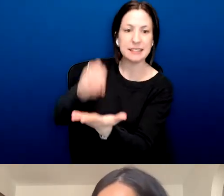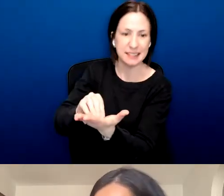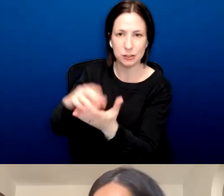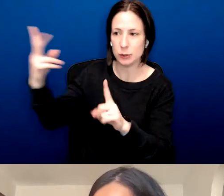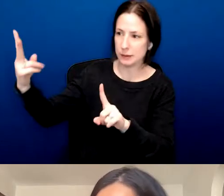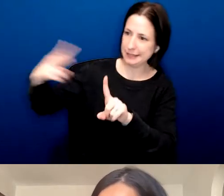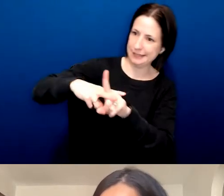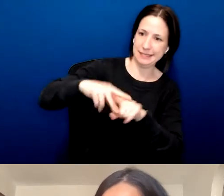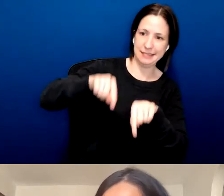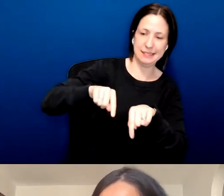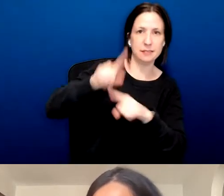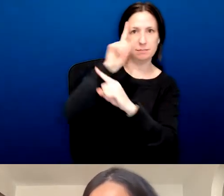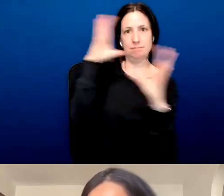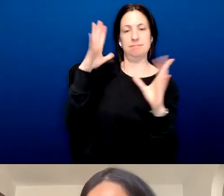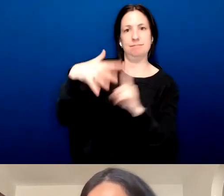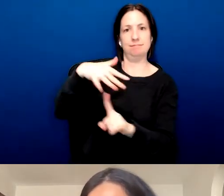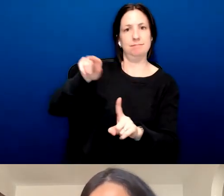well.